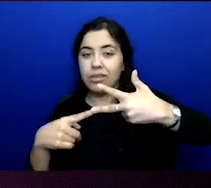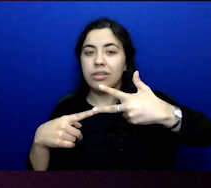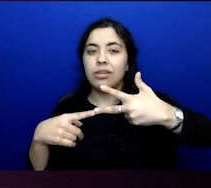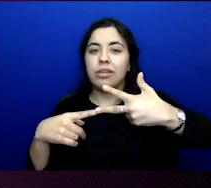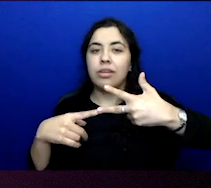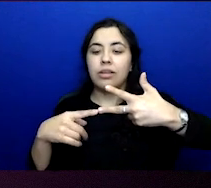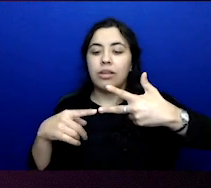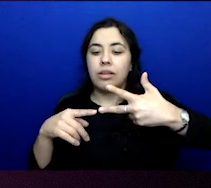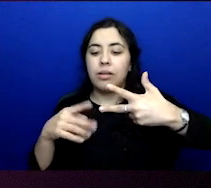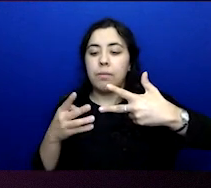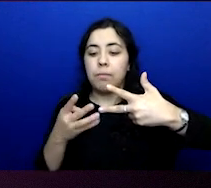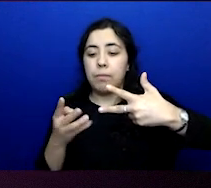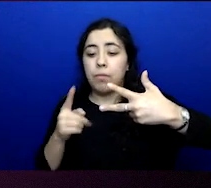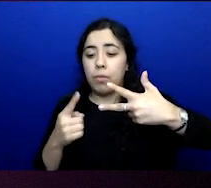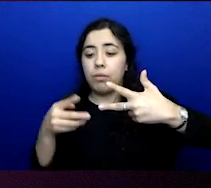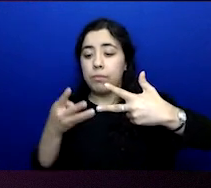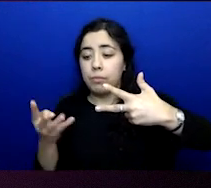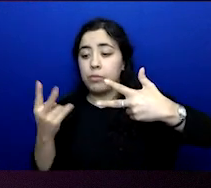And